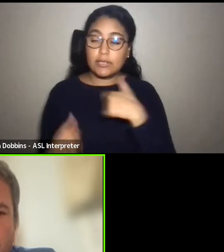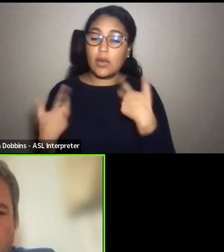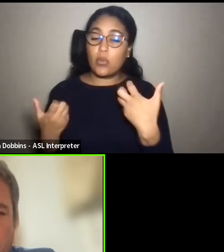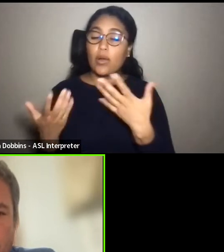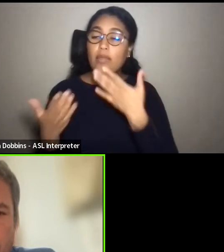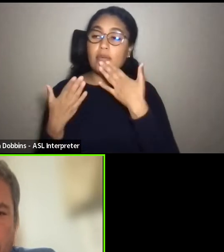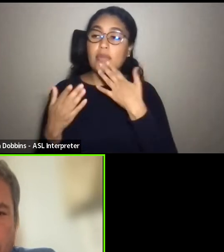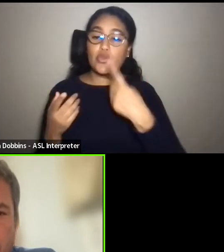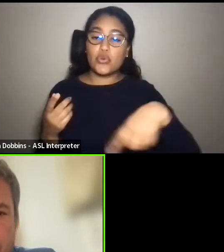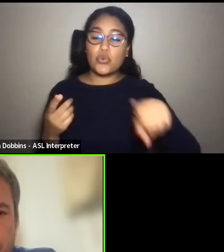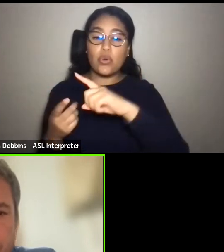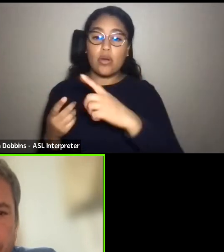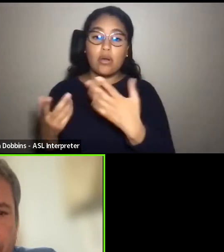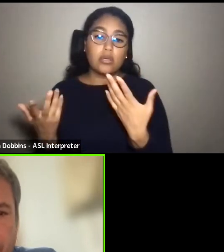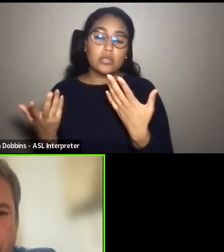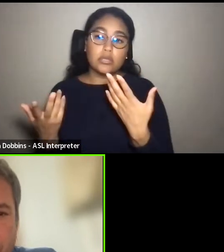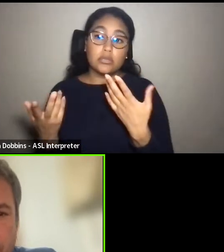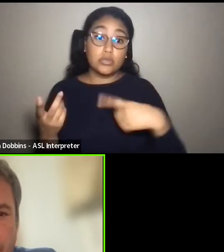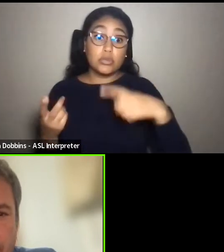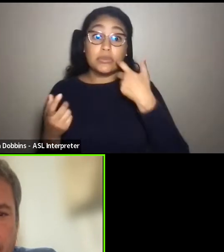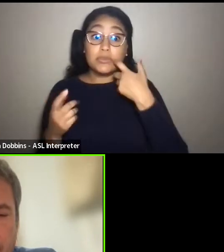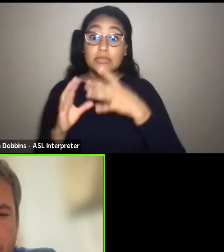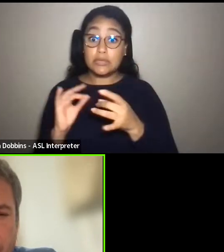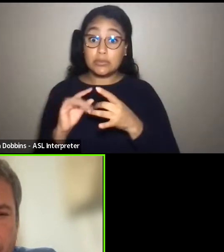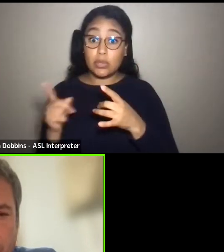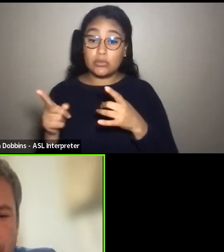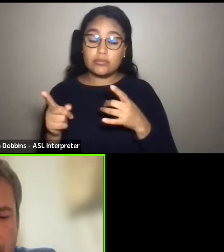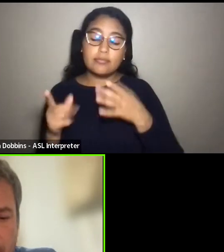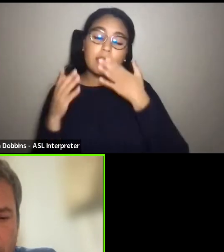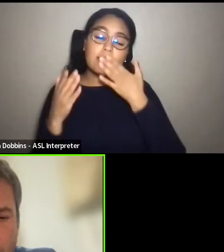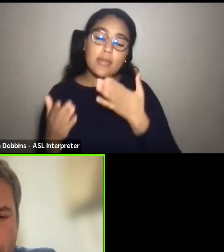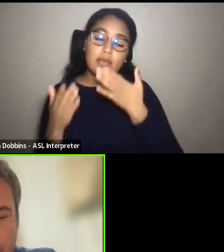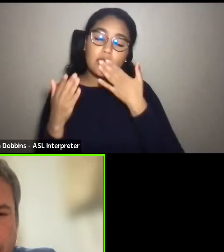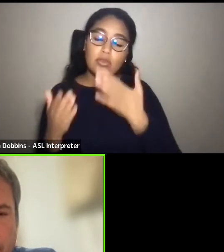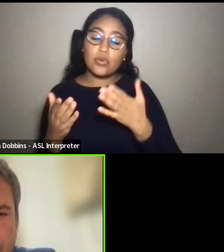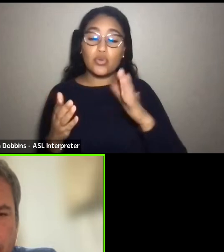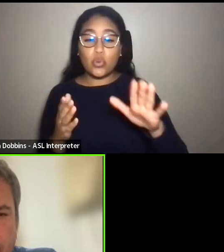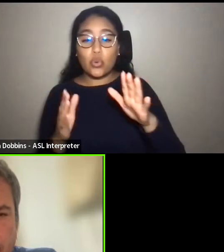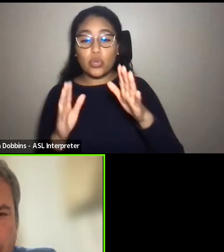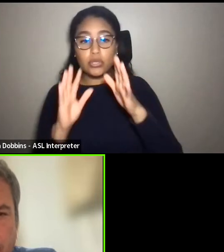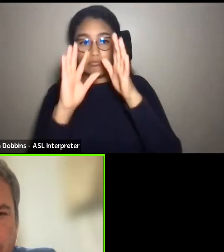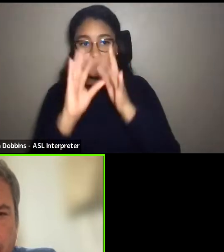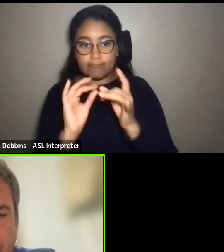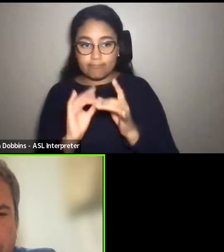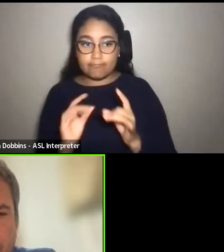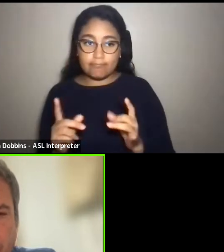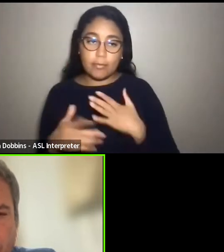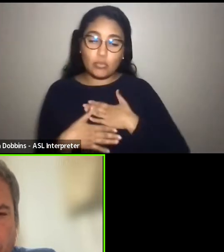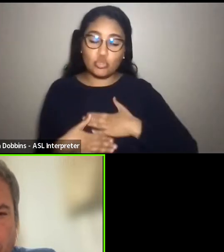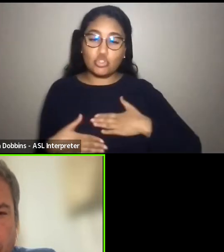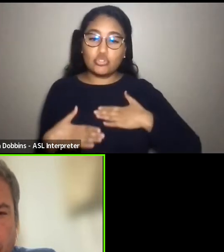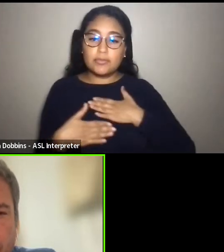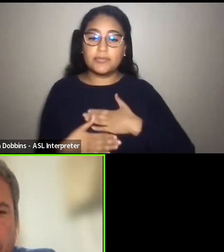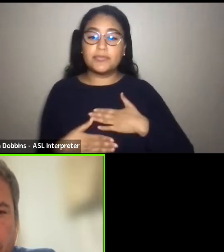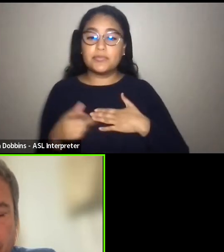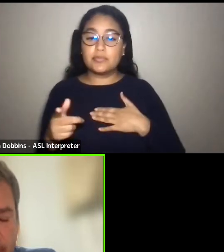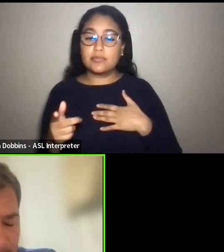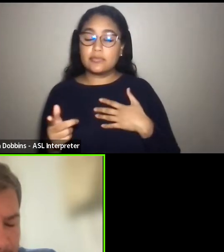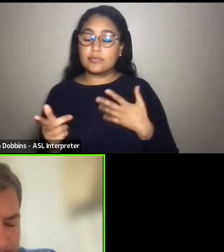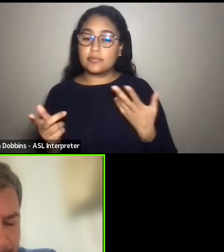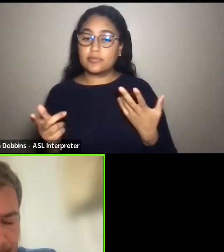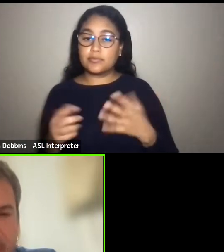thank everyone who spoke in the audience today. I really appreciate their words and how they